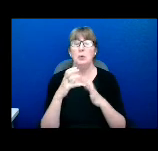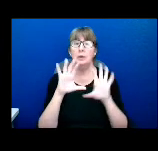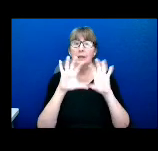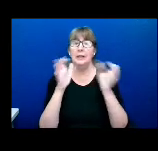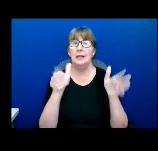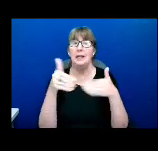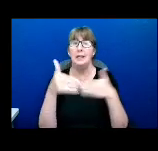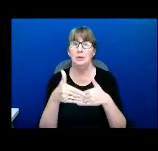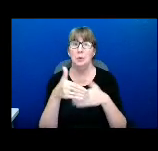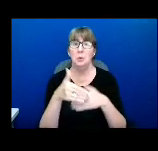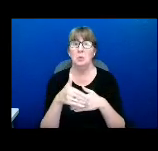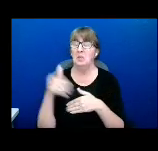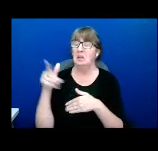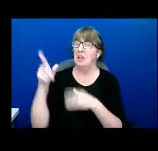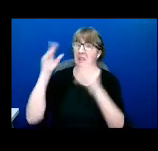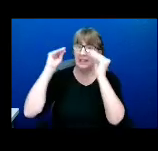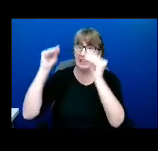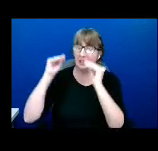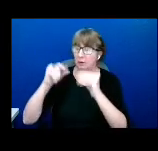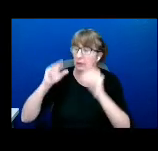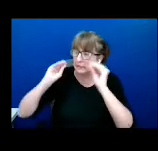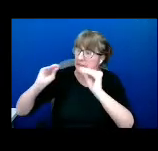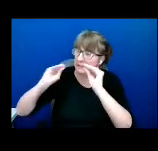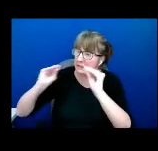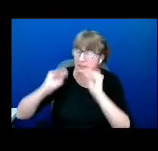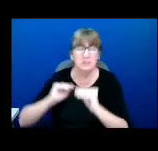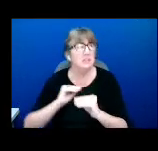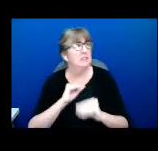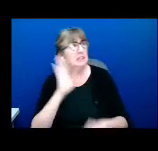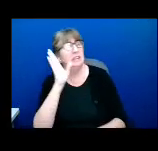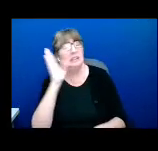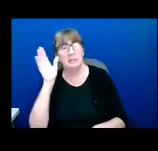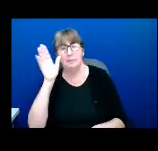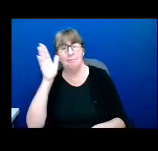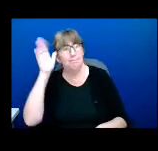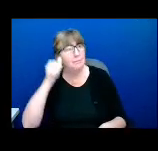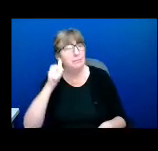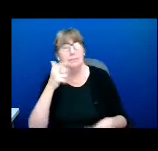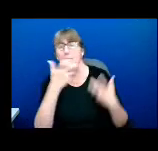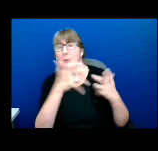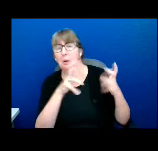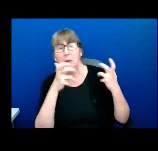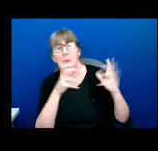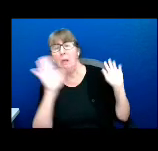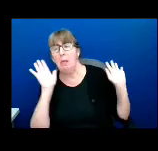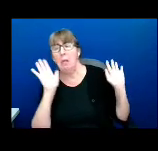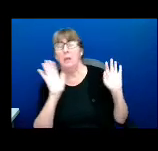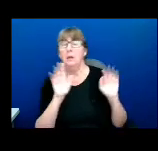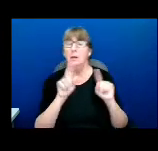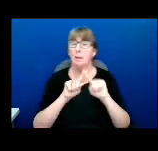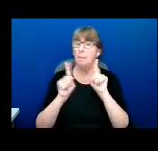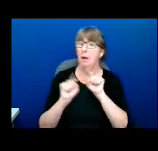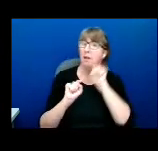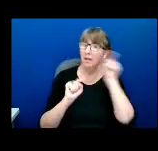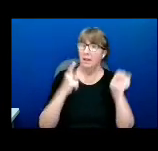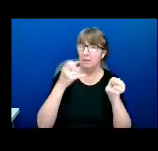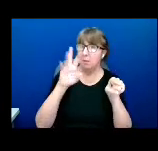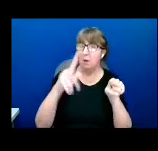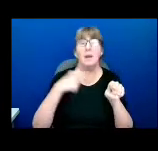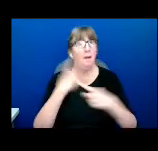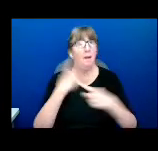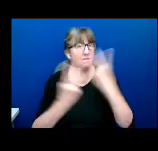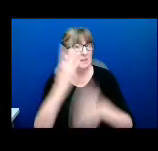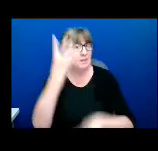to their teachers with wanting to do their schoolwork. However, you get them out in the park system, which I've gone 4 different